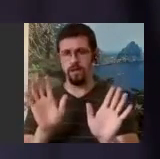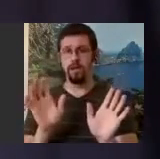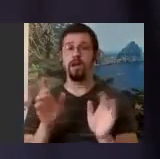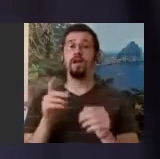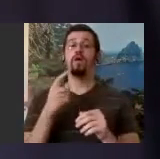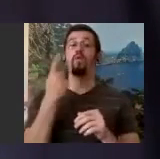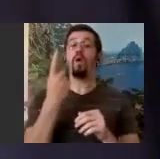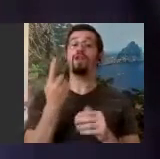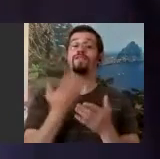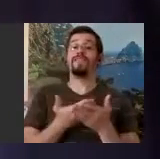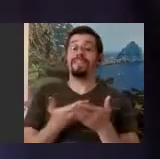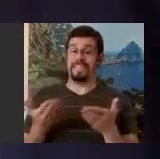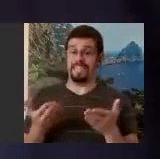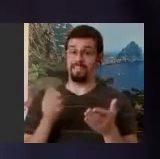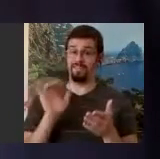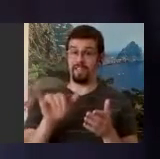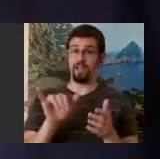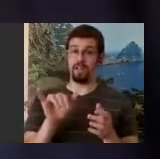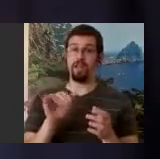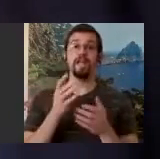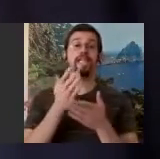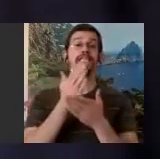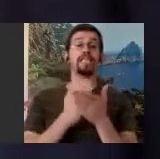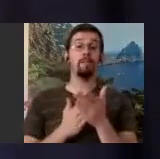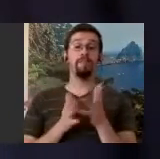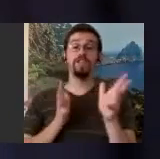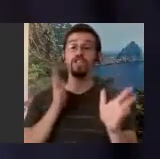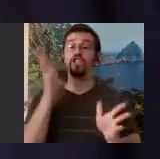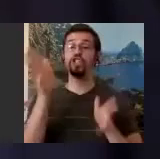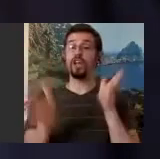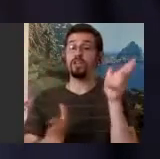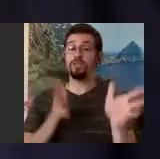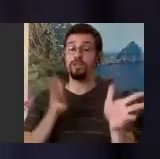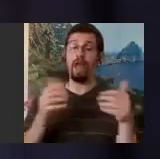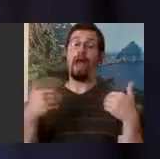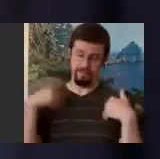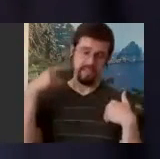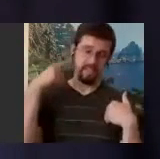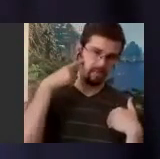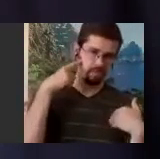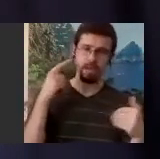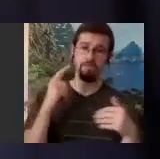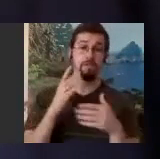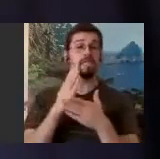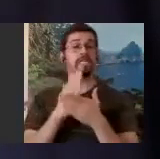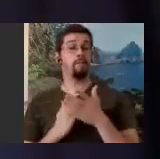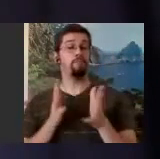piece is that some of these gestures produce sound. That is, some of the gestures